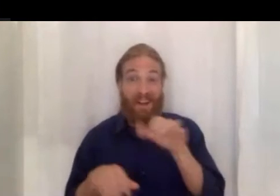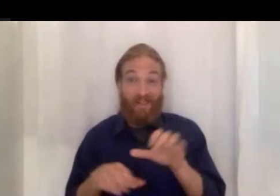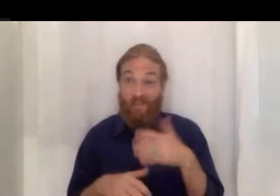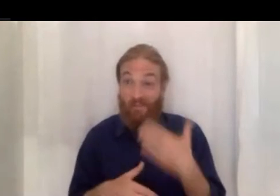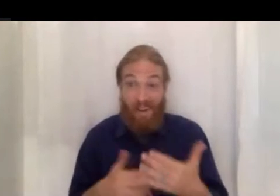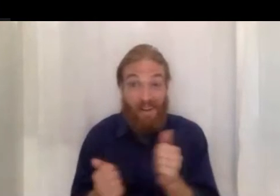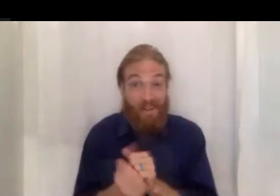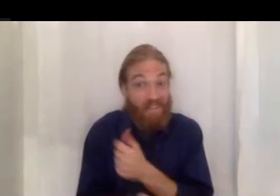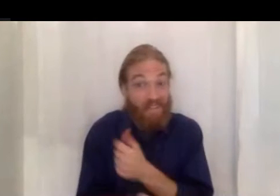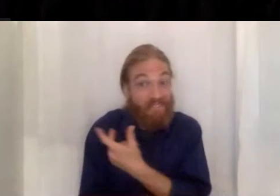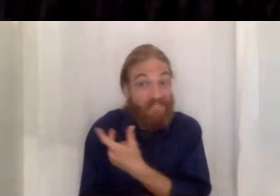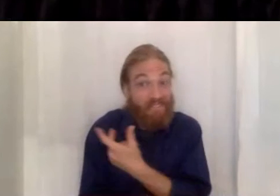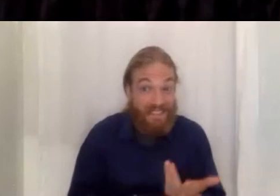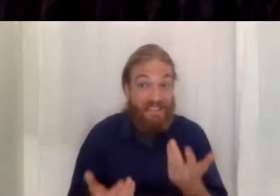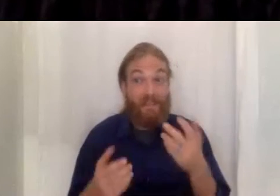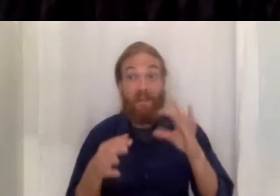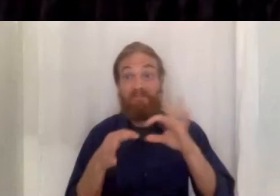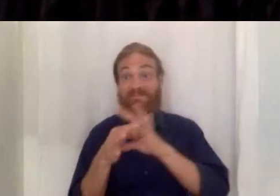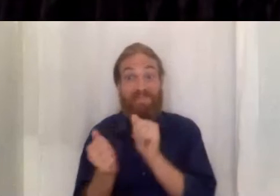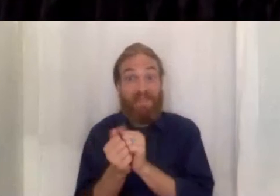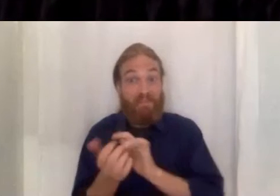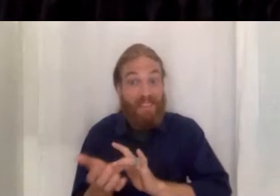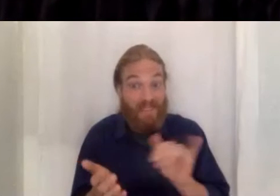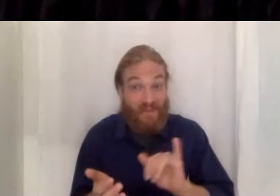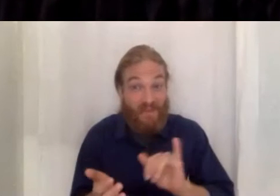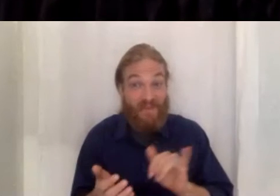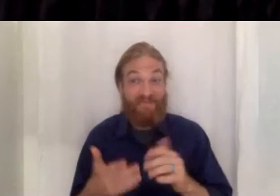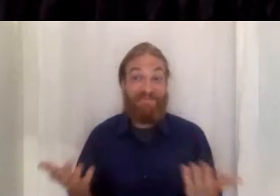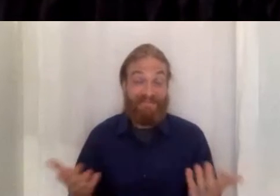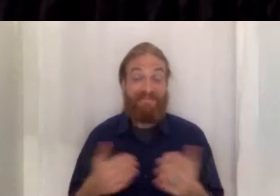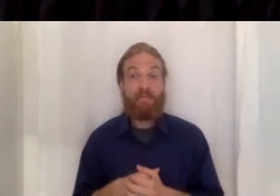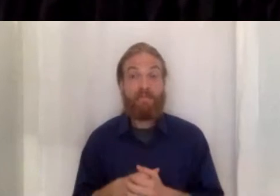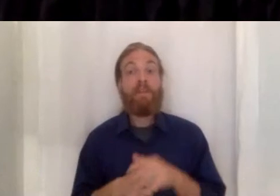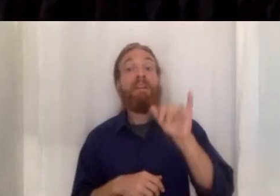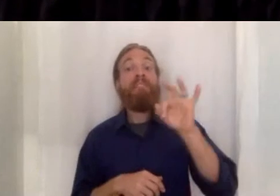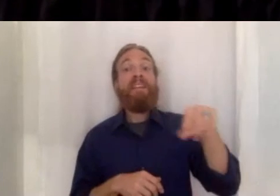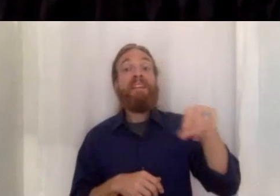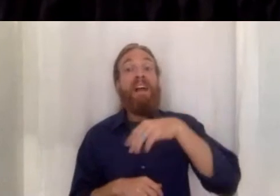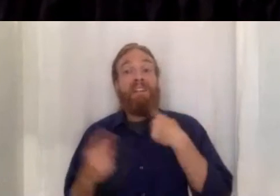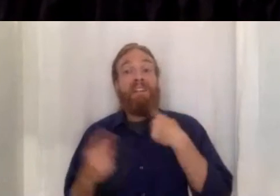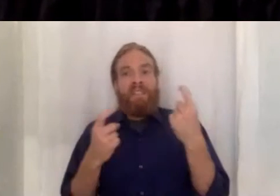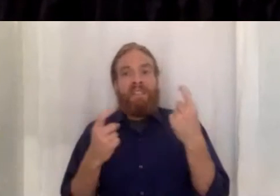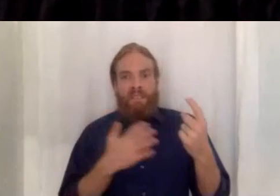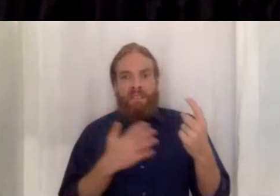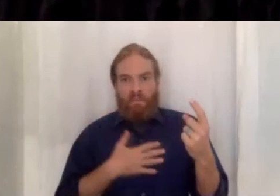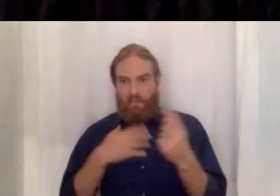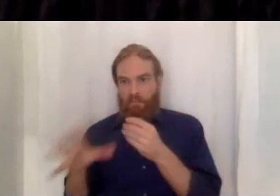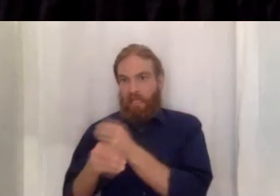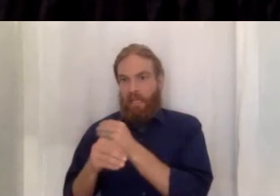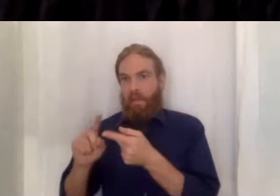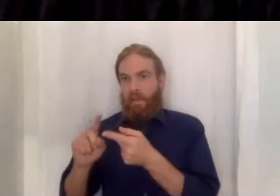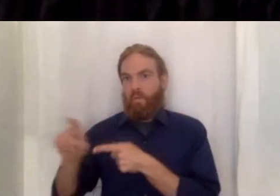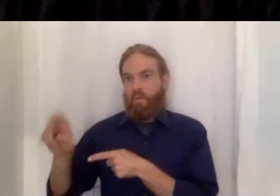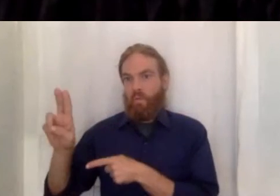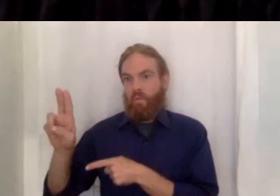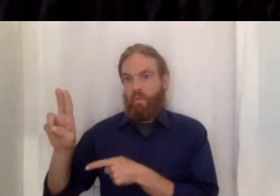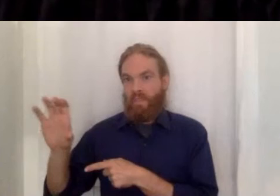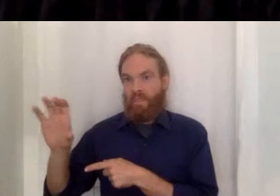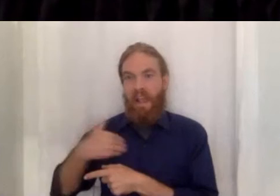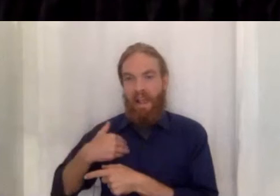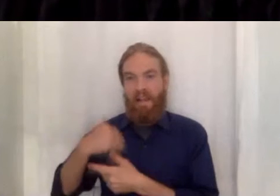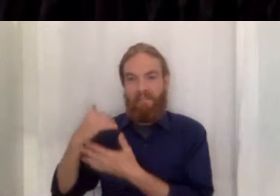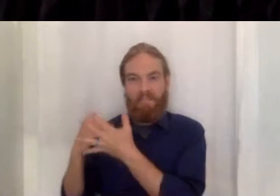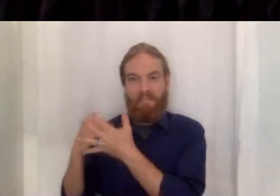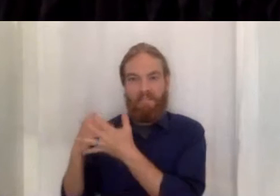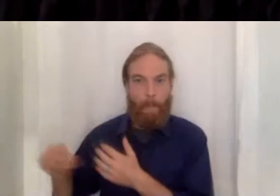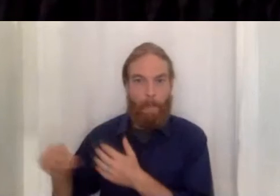add that UC Health has a lottery system also to offer monoclonal antibodies. And the prevention cost